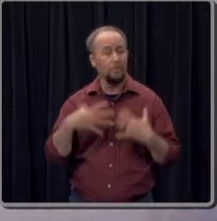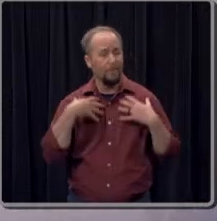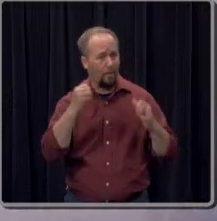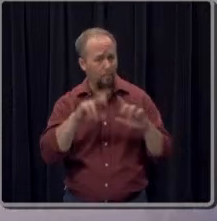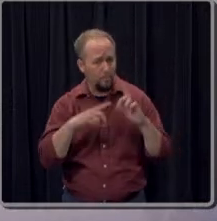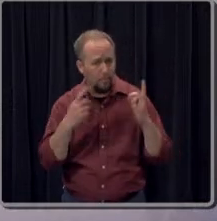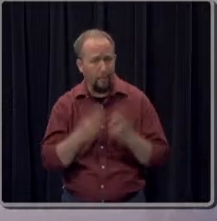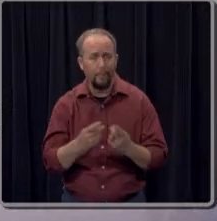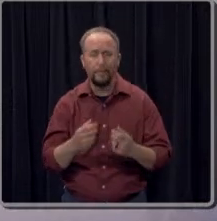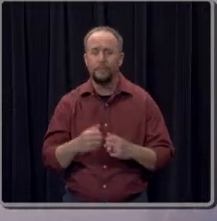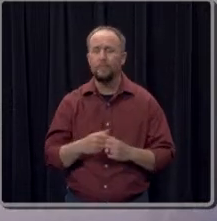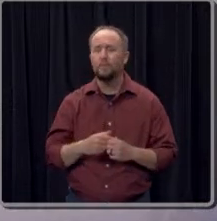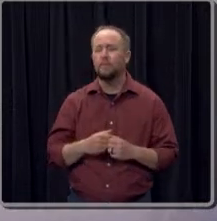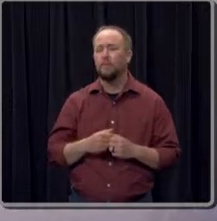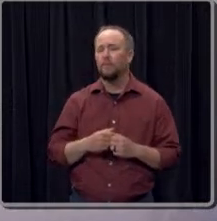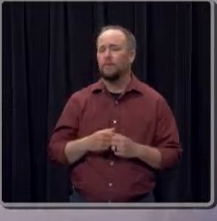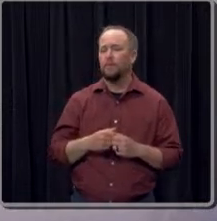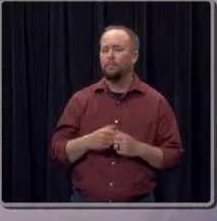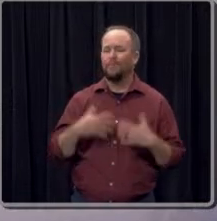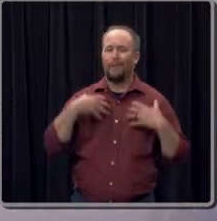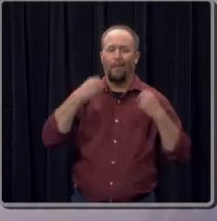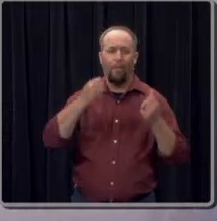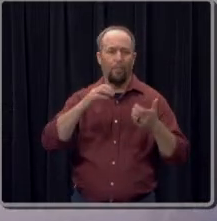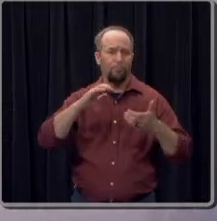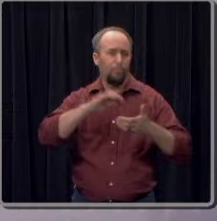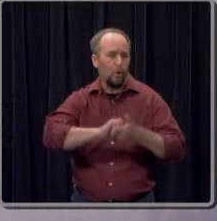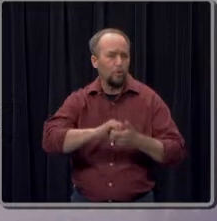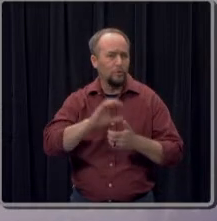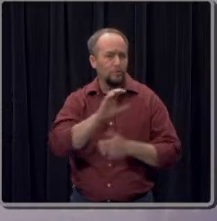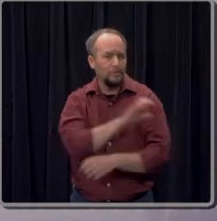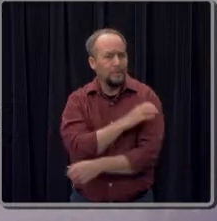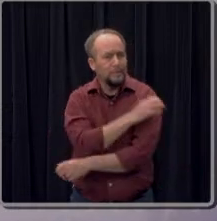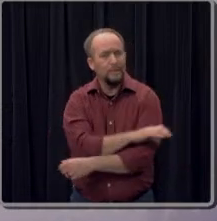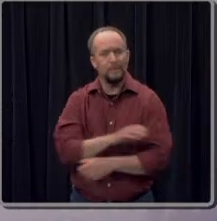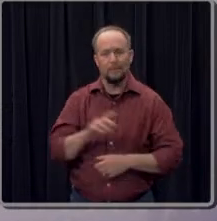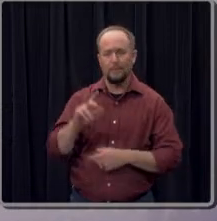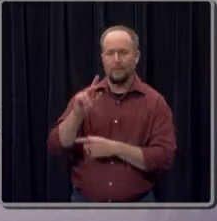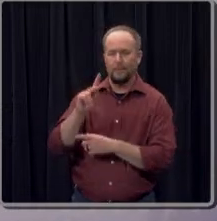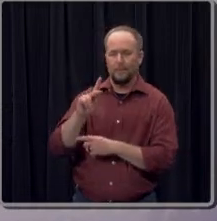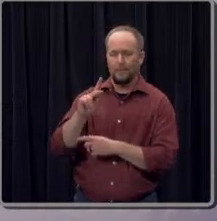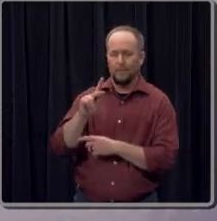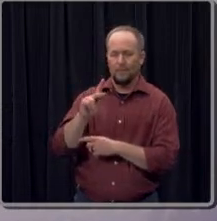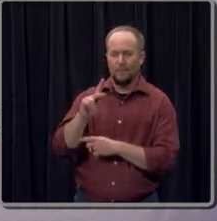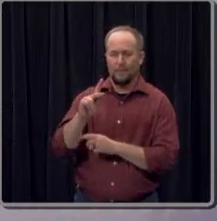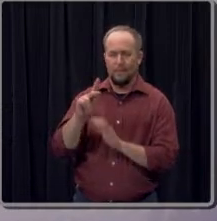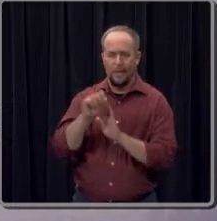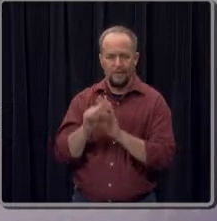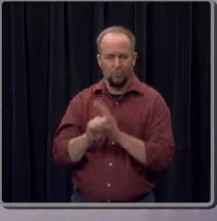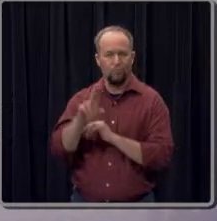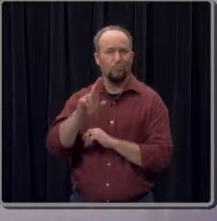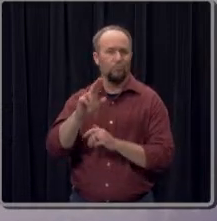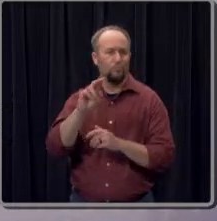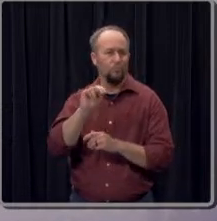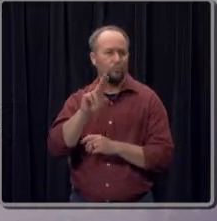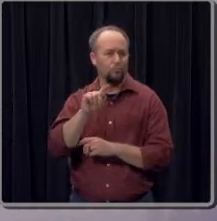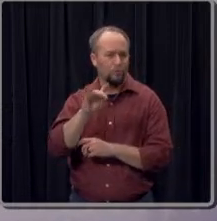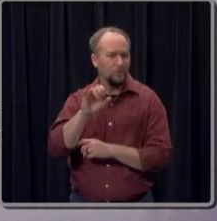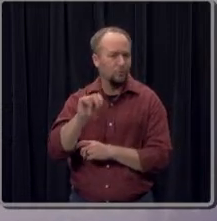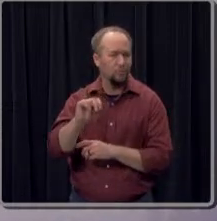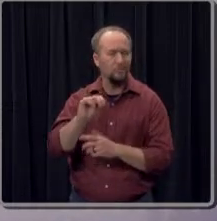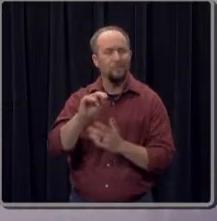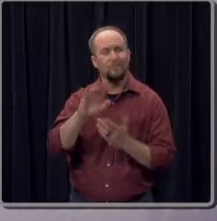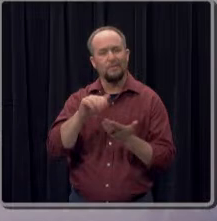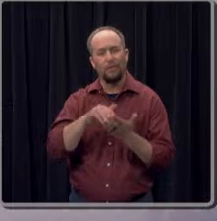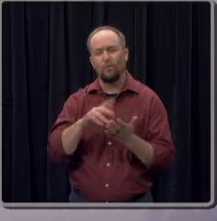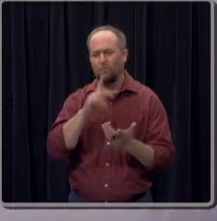department, health partnership clinics, K-State Nutrition Center. We really reach out to the community to